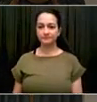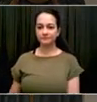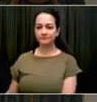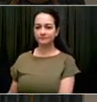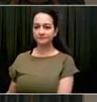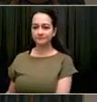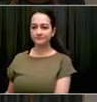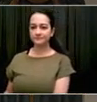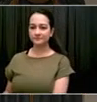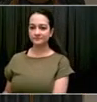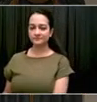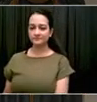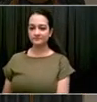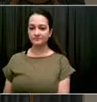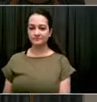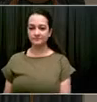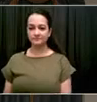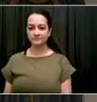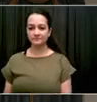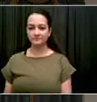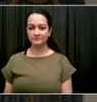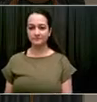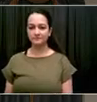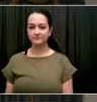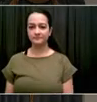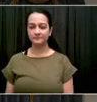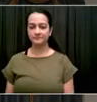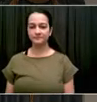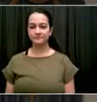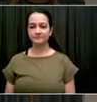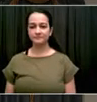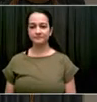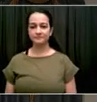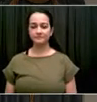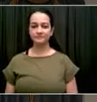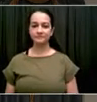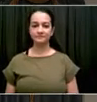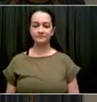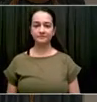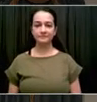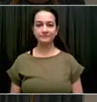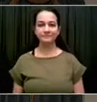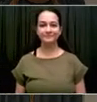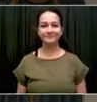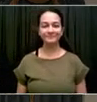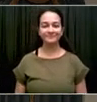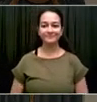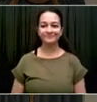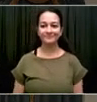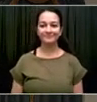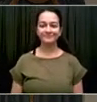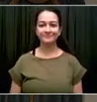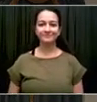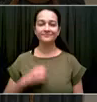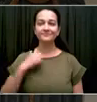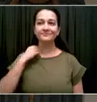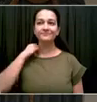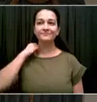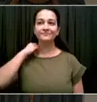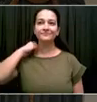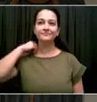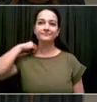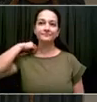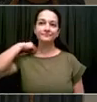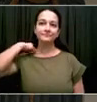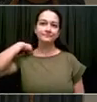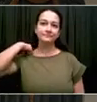Good afternoon, everybody. Want to give you an update on Hurricane Henri, and I'm joined by our Emergency Management Commissioner